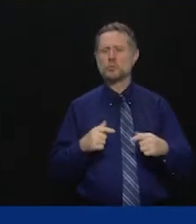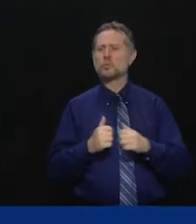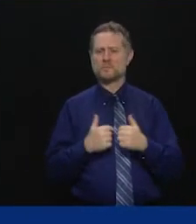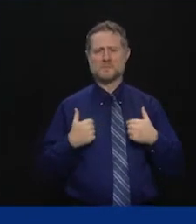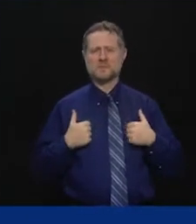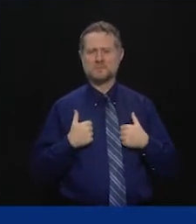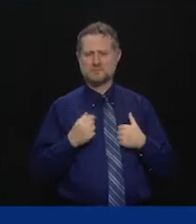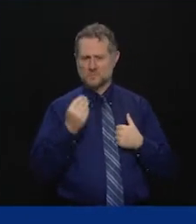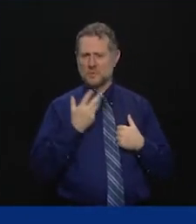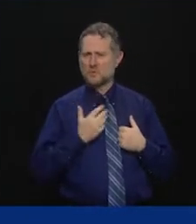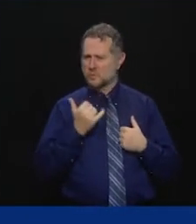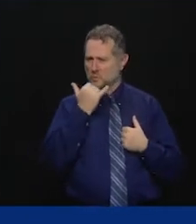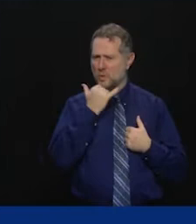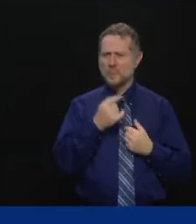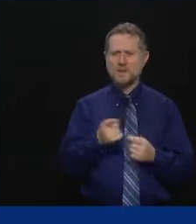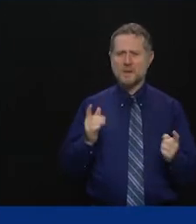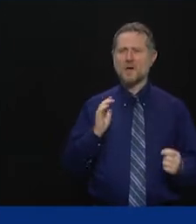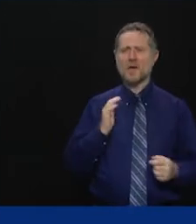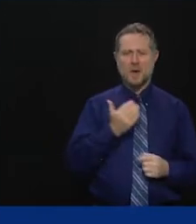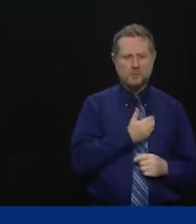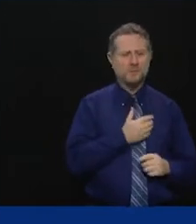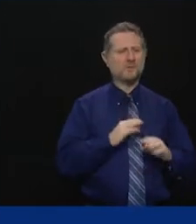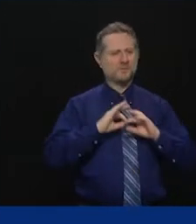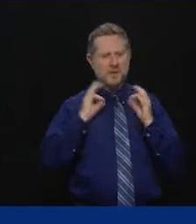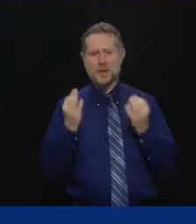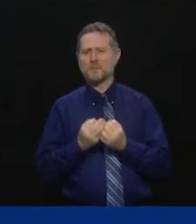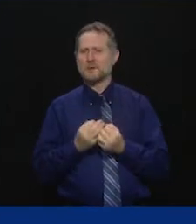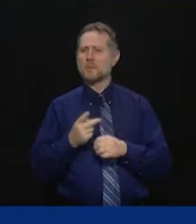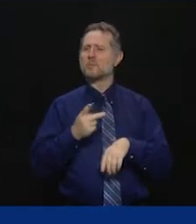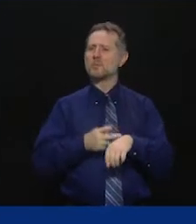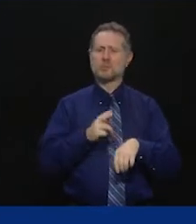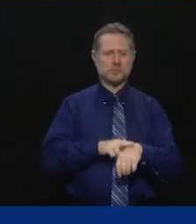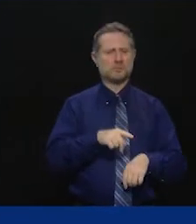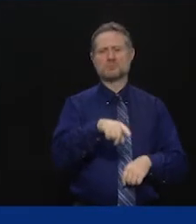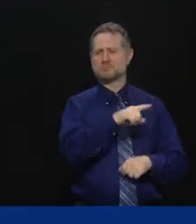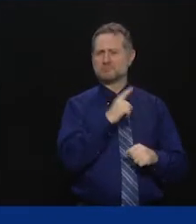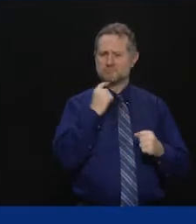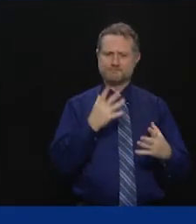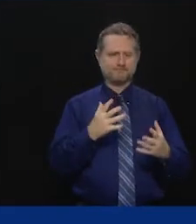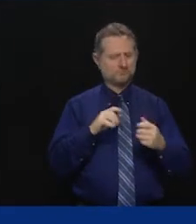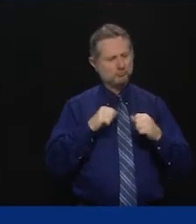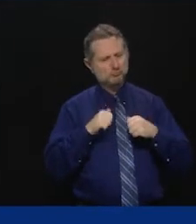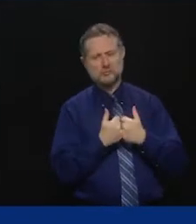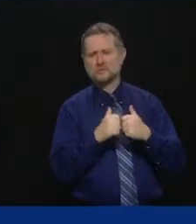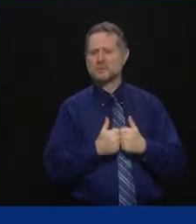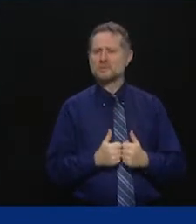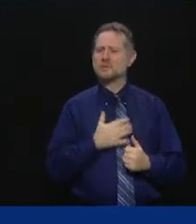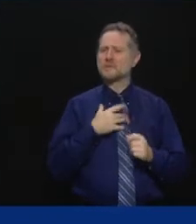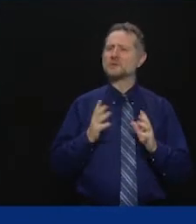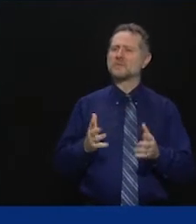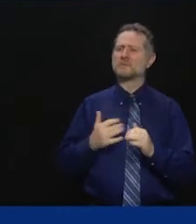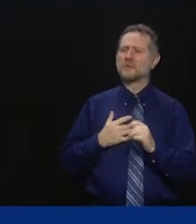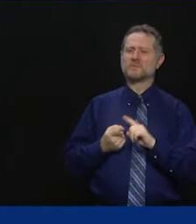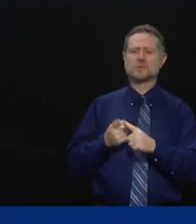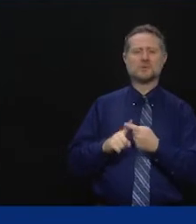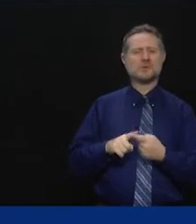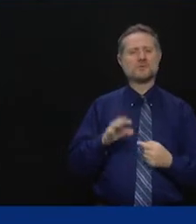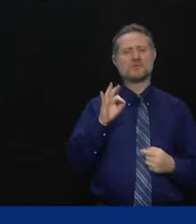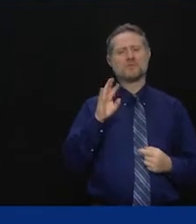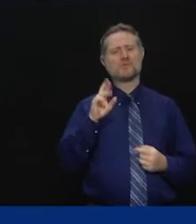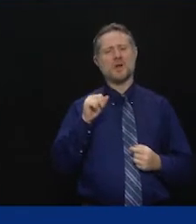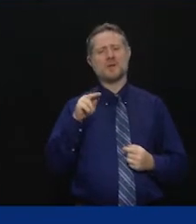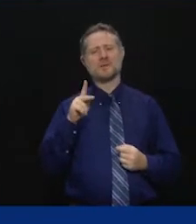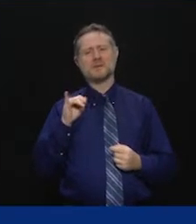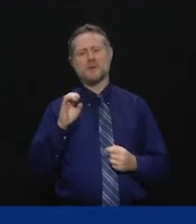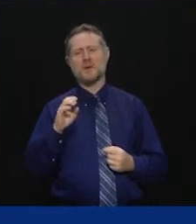wrong. And Puerto Rico has many challenges. I spoke to my friend Frankie Miranda today. I said, Frankie, am I going to see you tonight? He